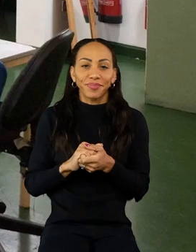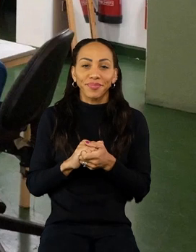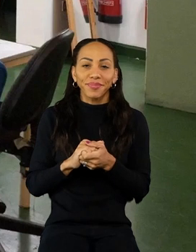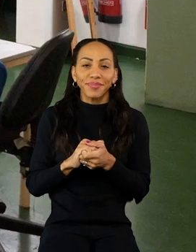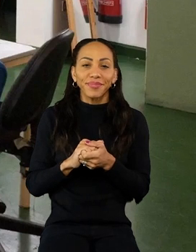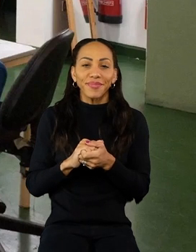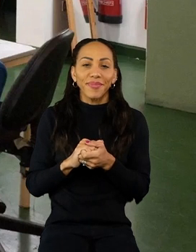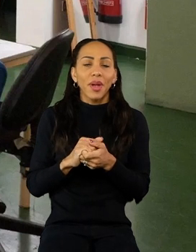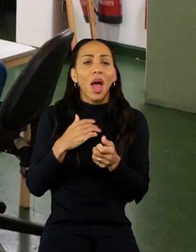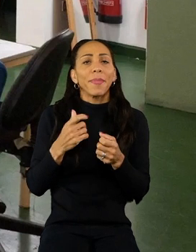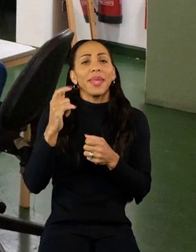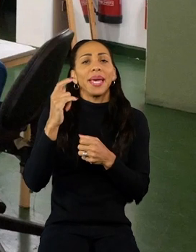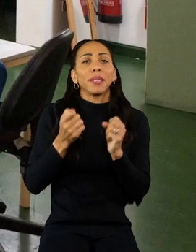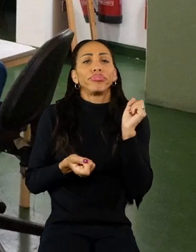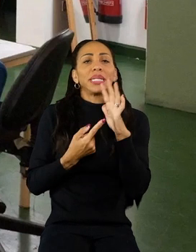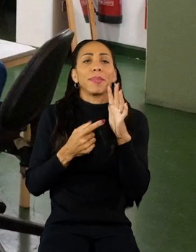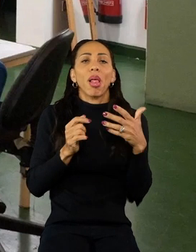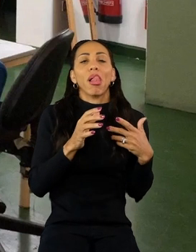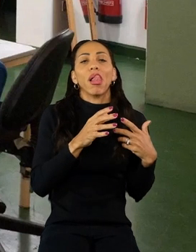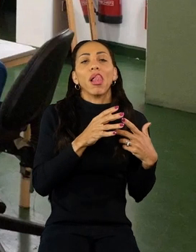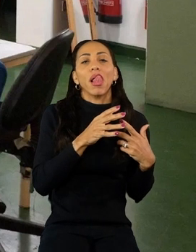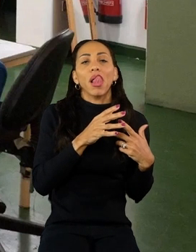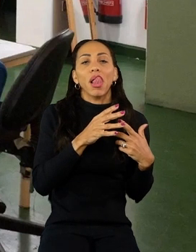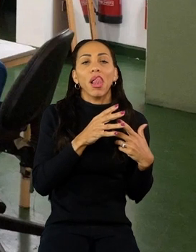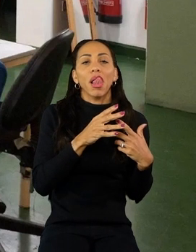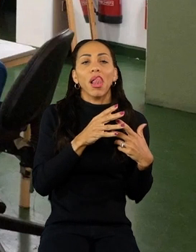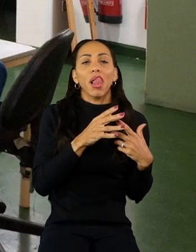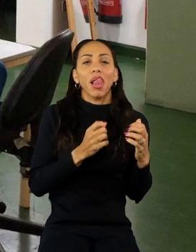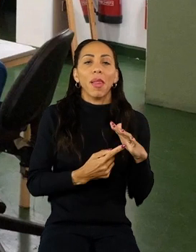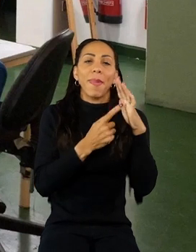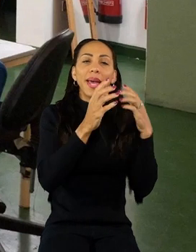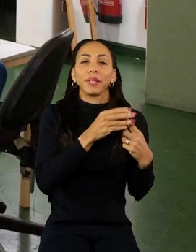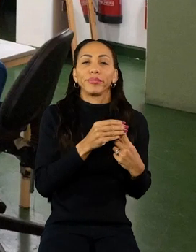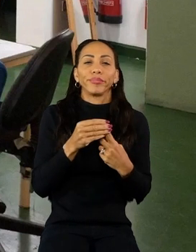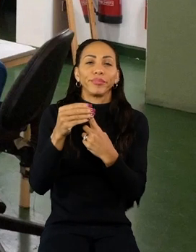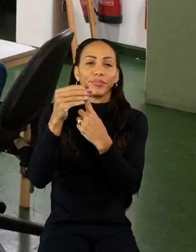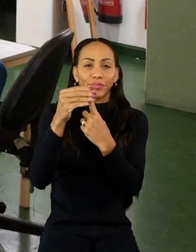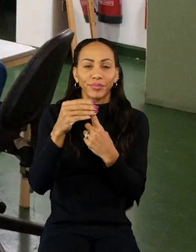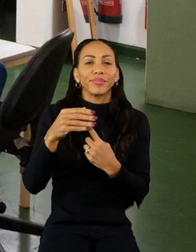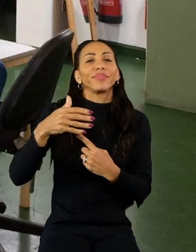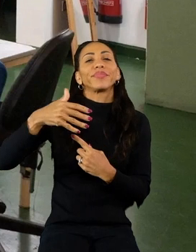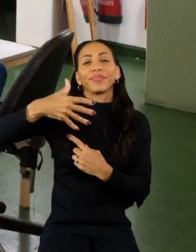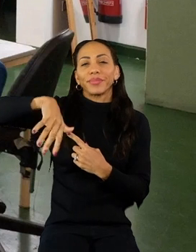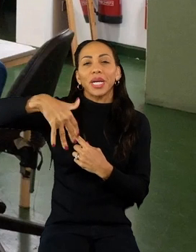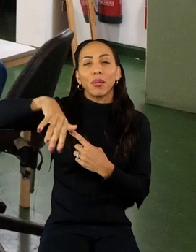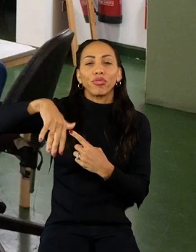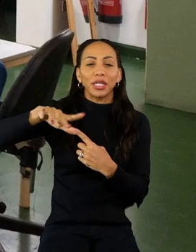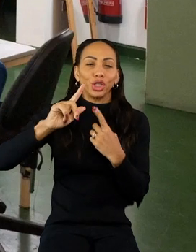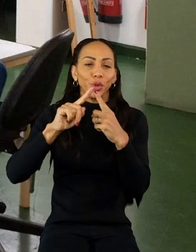So I'm Paul Sermon. I'm principal investigator here based at University in Brighton.